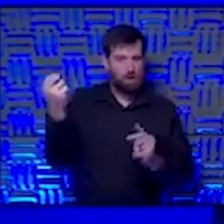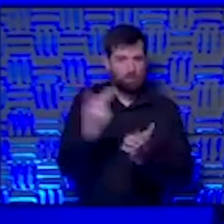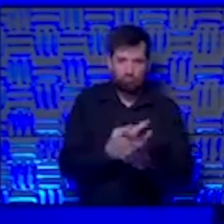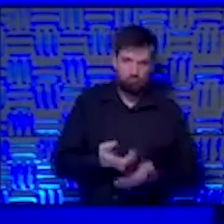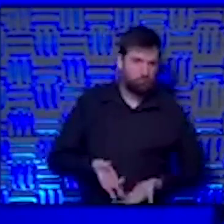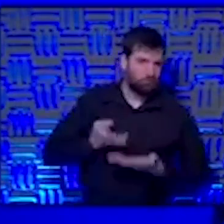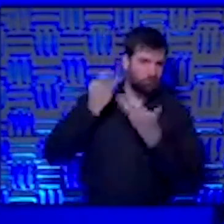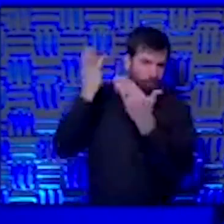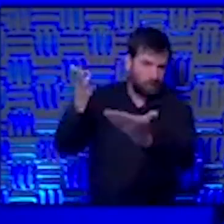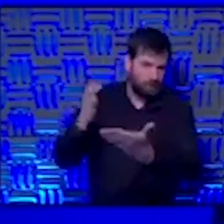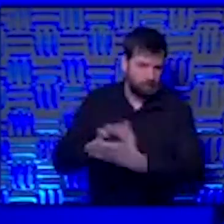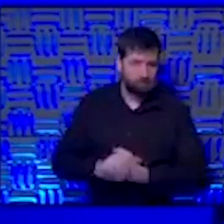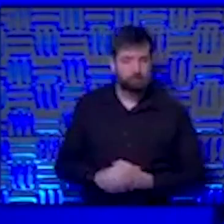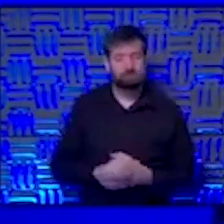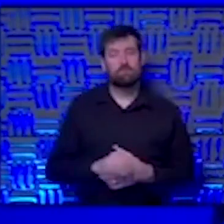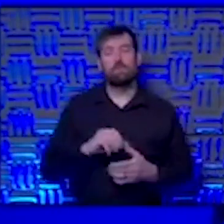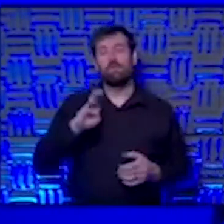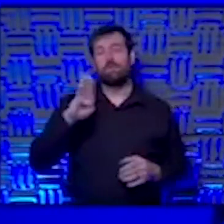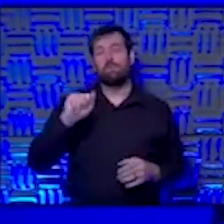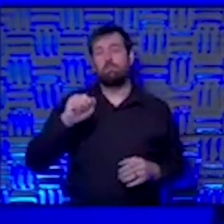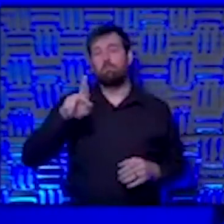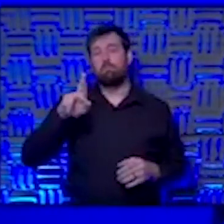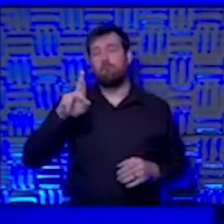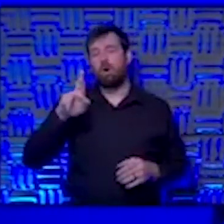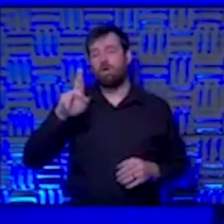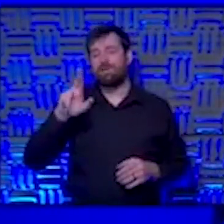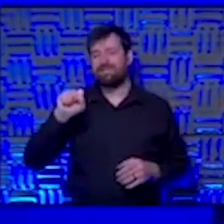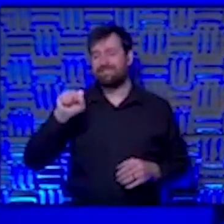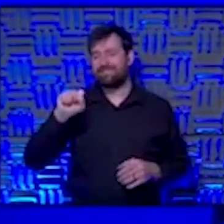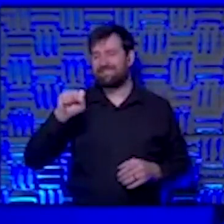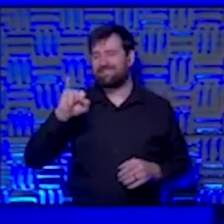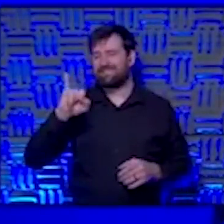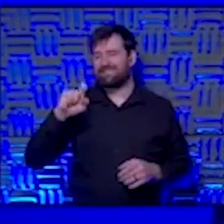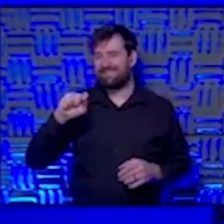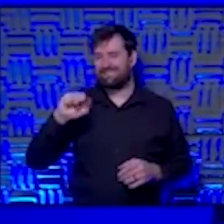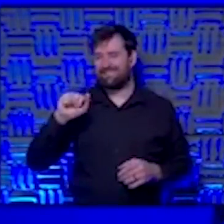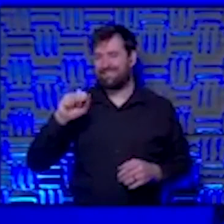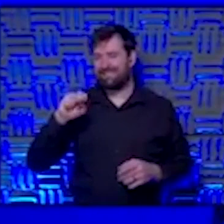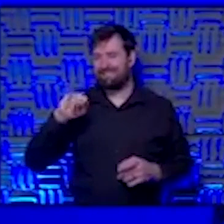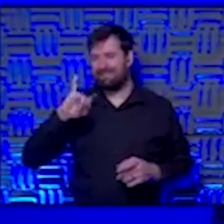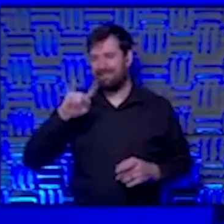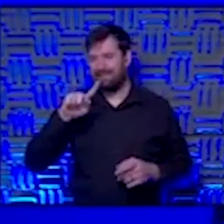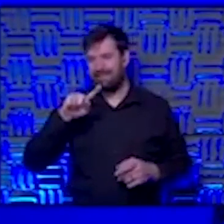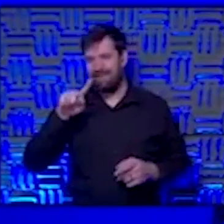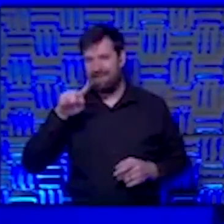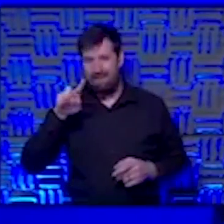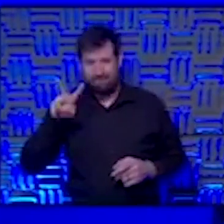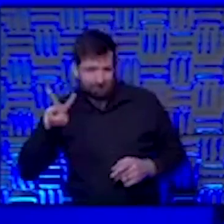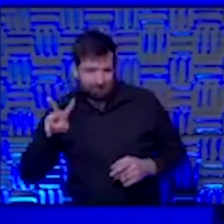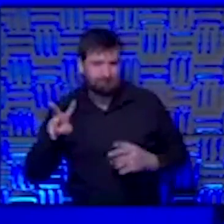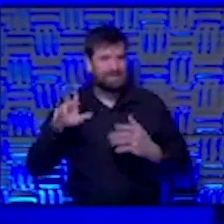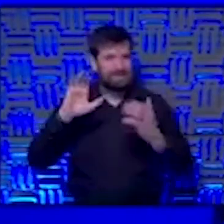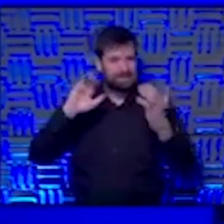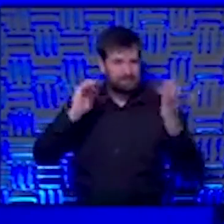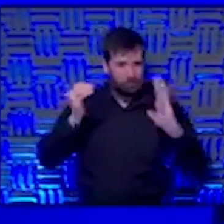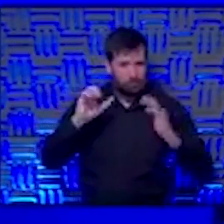or against, and that is baricitinib. That helps reduce really the inflammatory process, kind of like